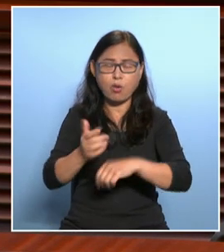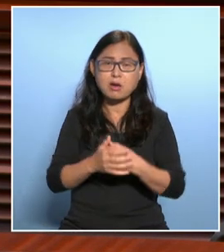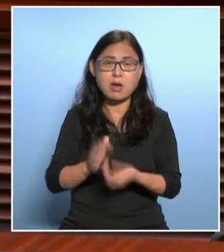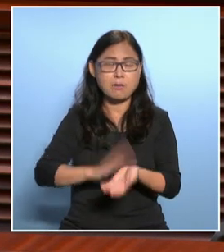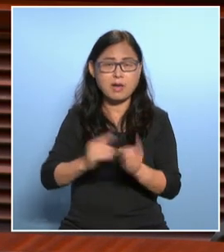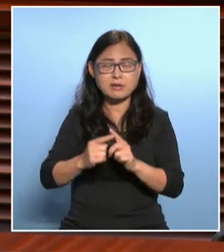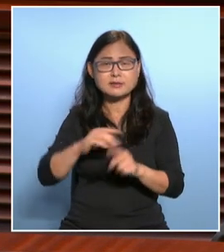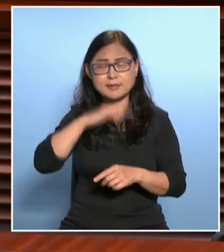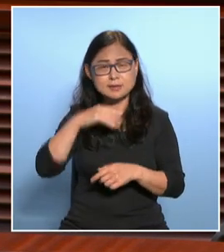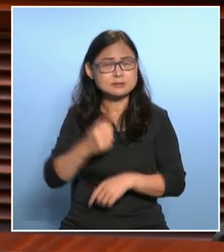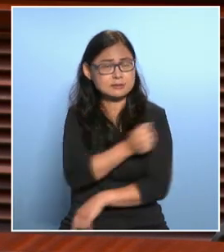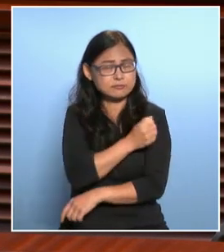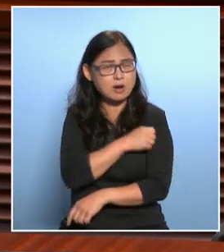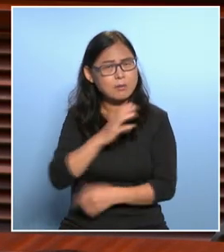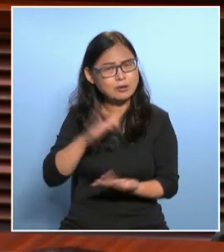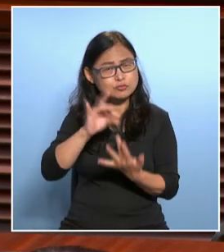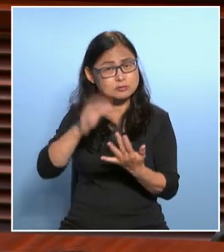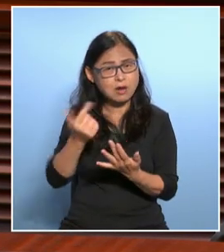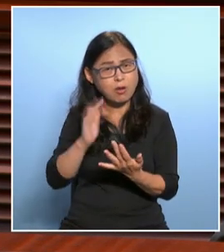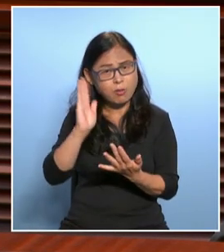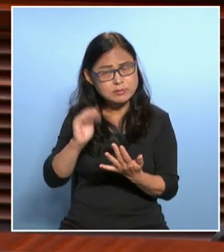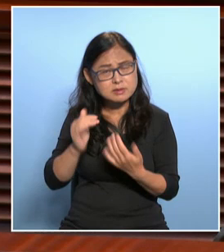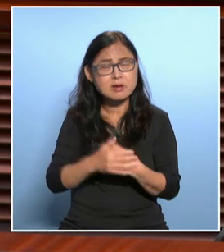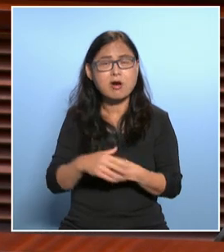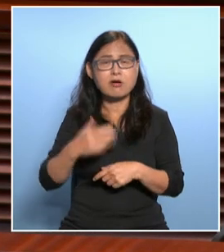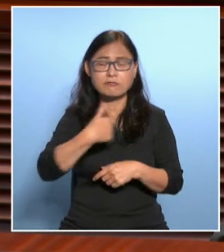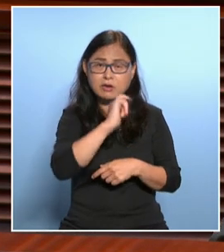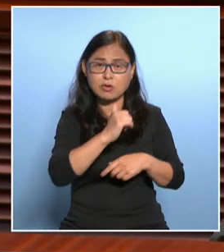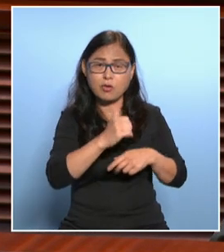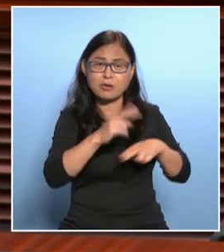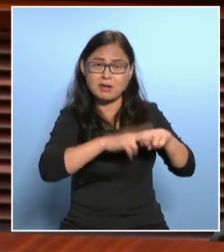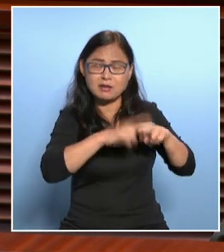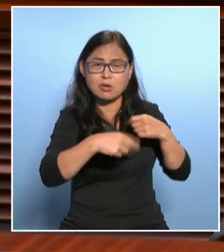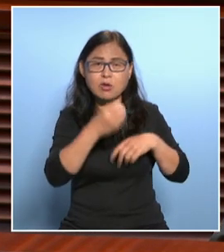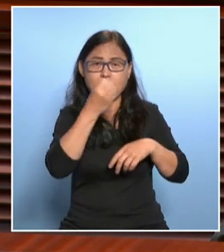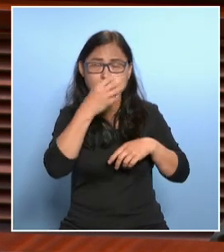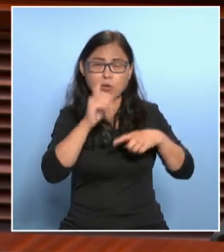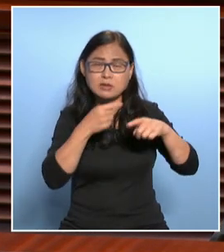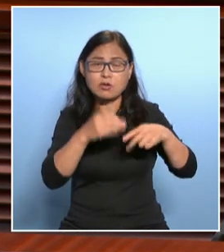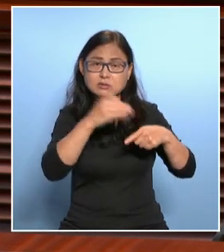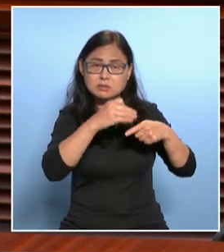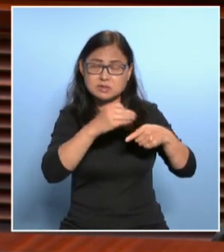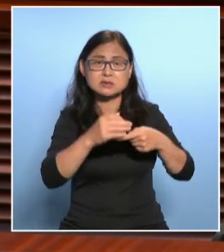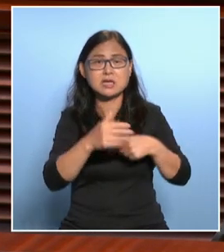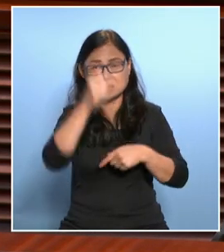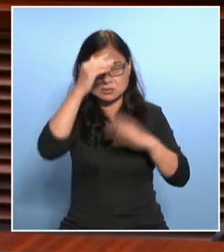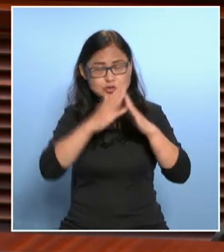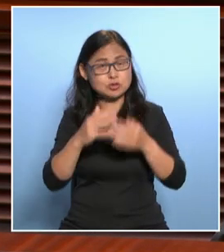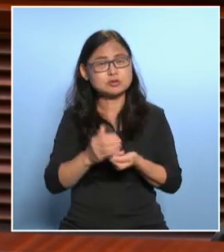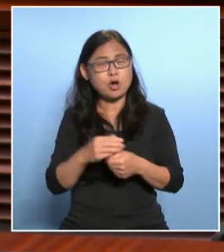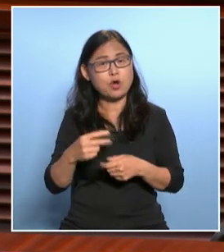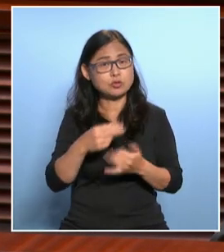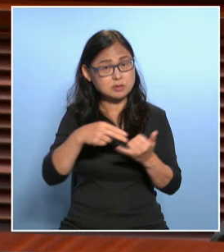So can the government tell us this? Is it possible for patients who couldn't afford to wait any longer